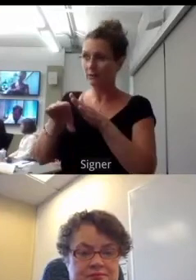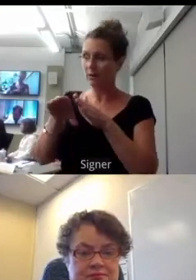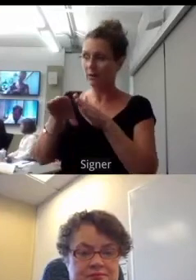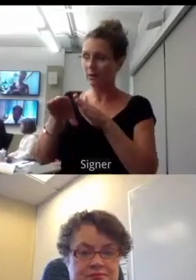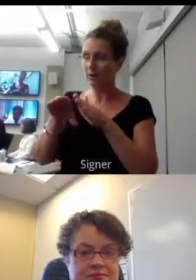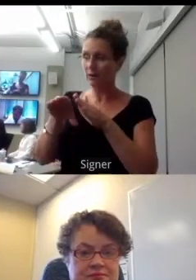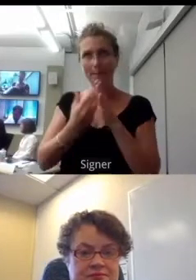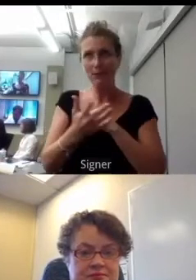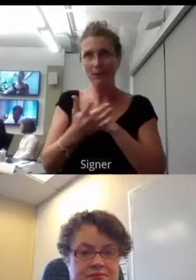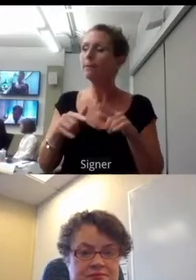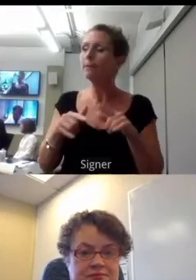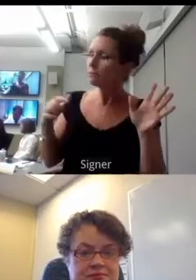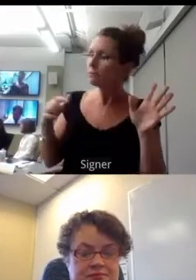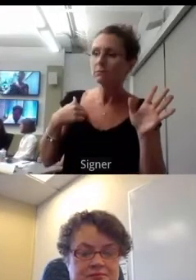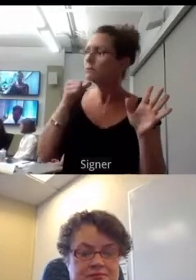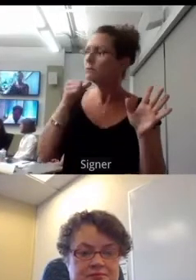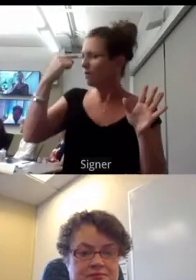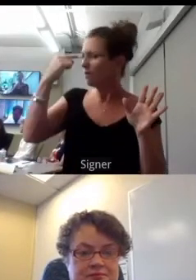terribly